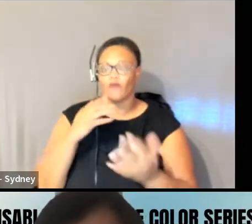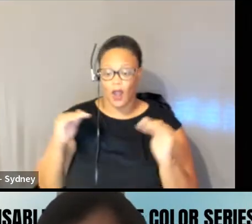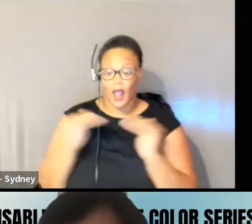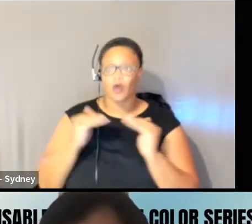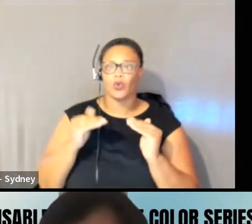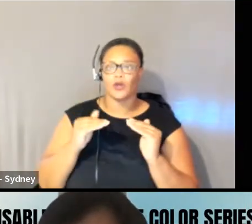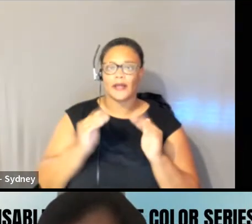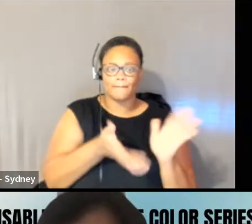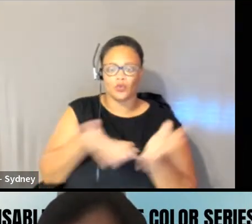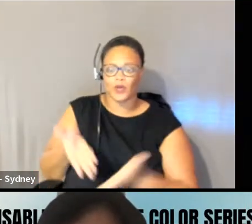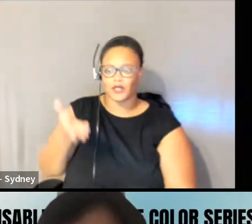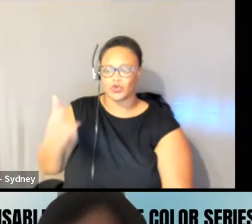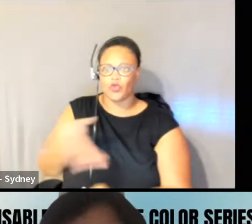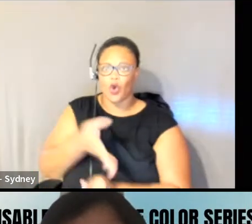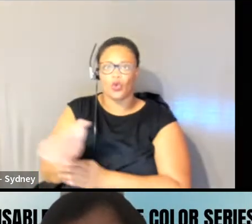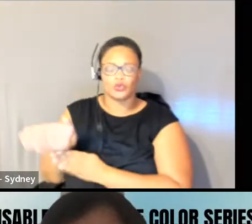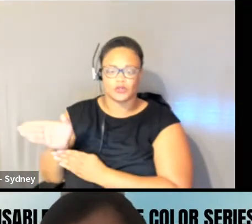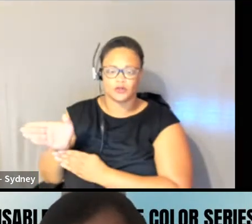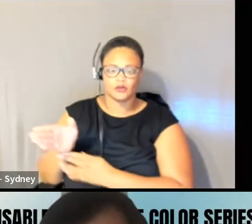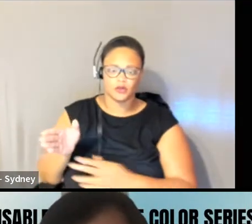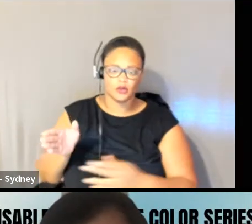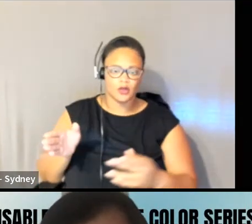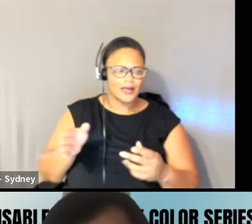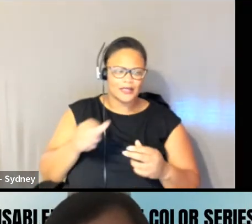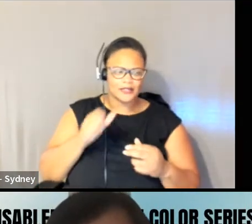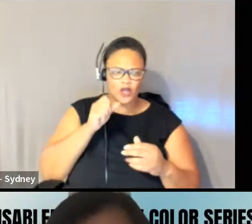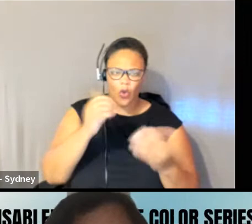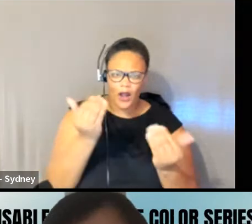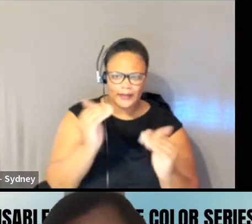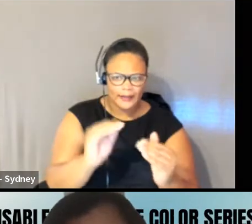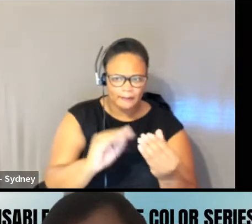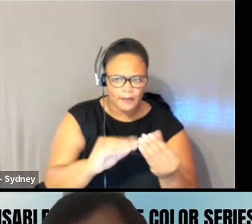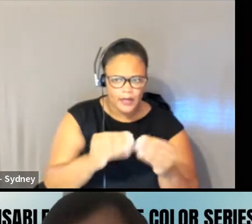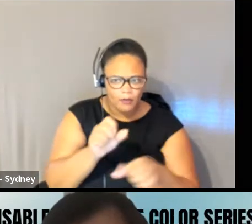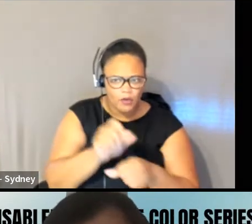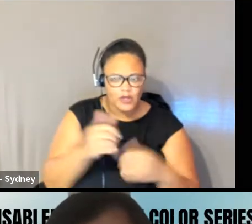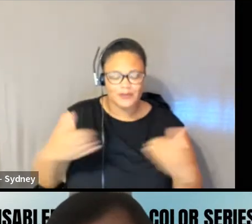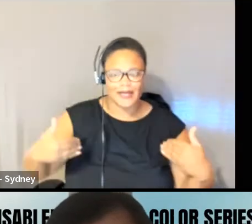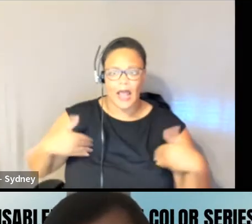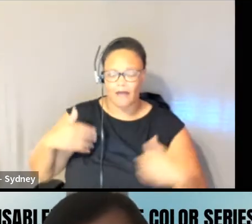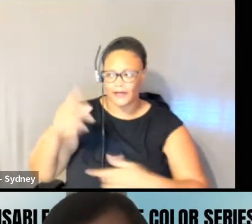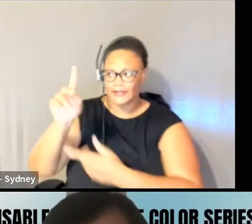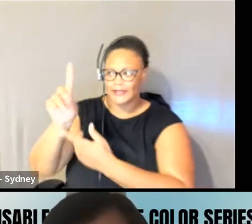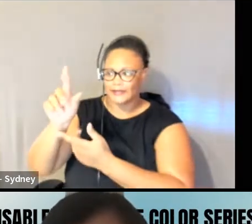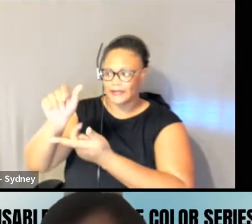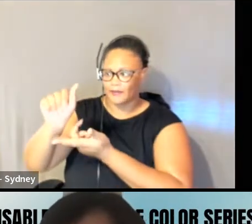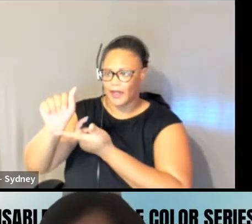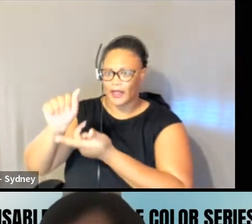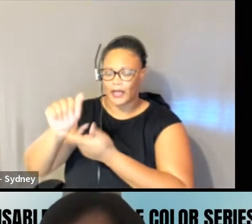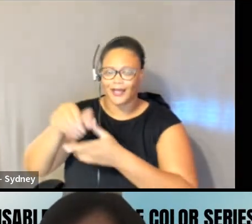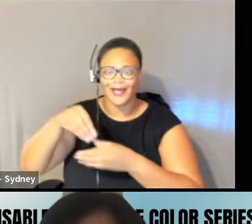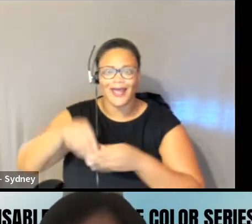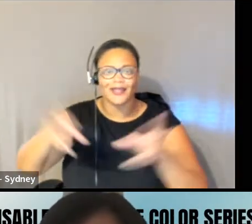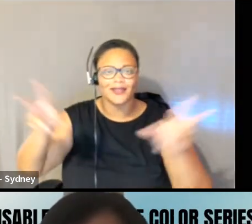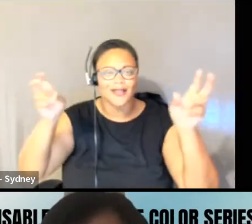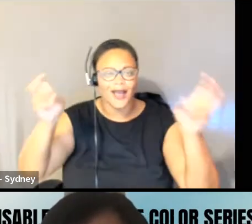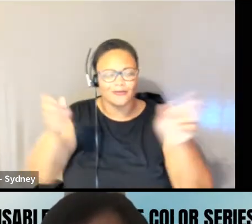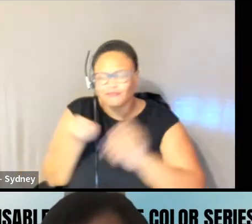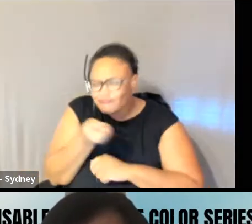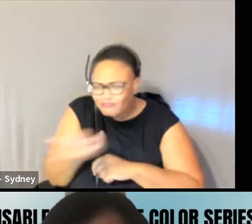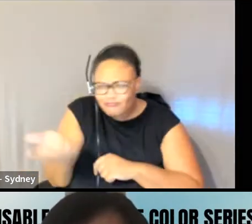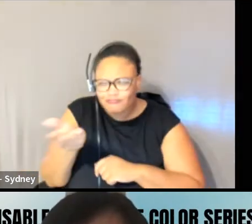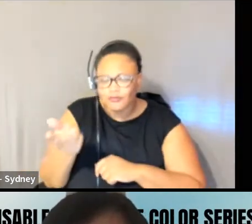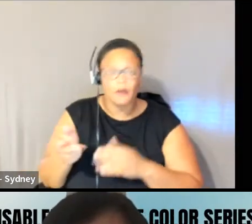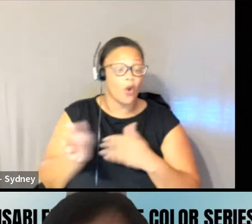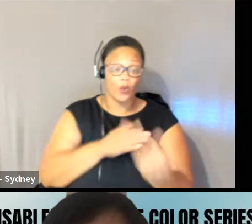that many jobs that actually have disability in the title, right? There are fewer of those. But whatever you are passionate about in